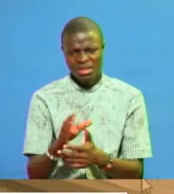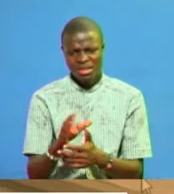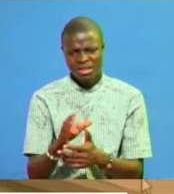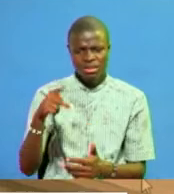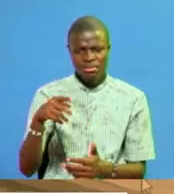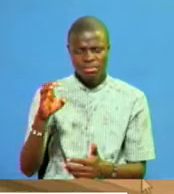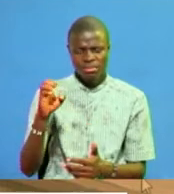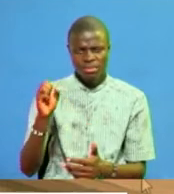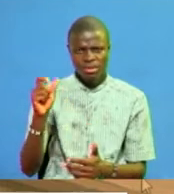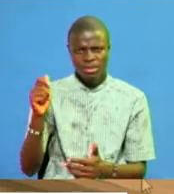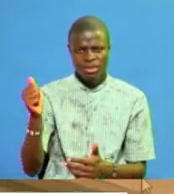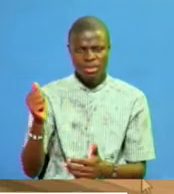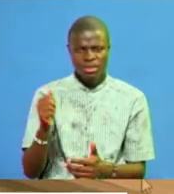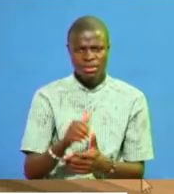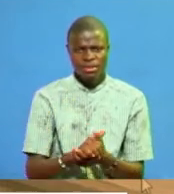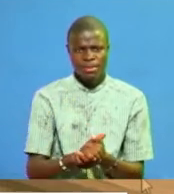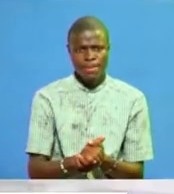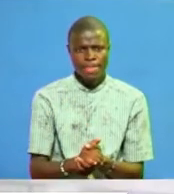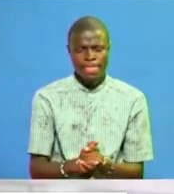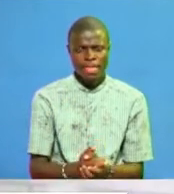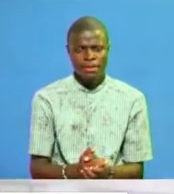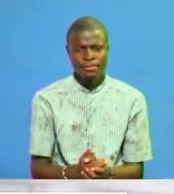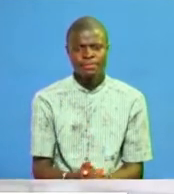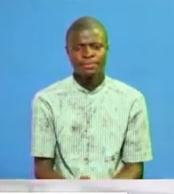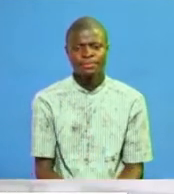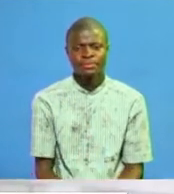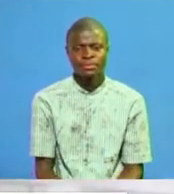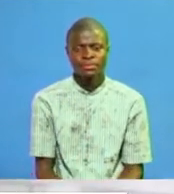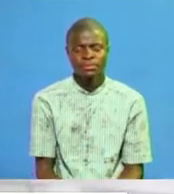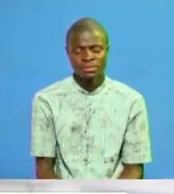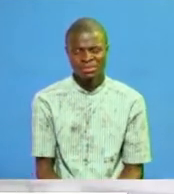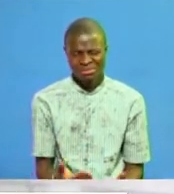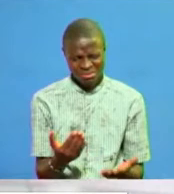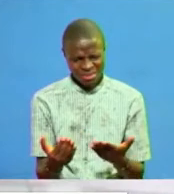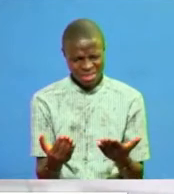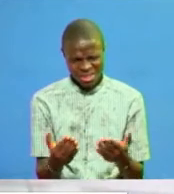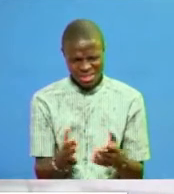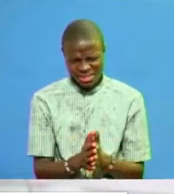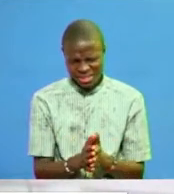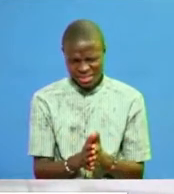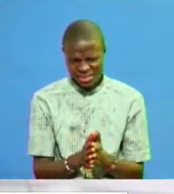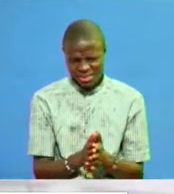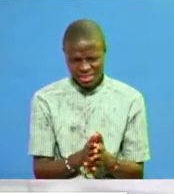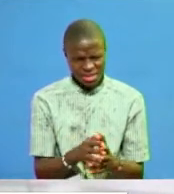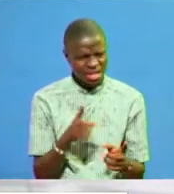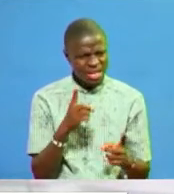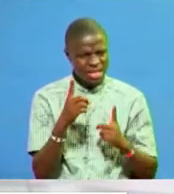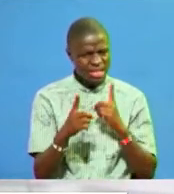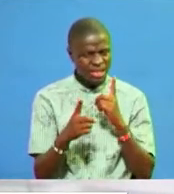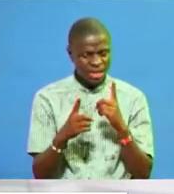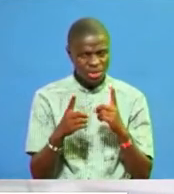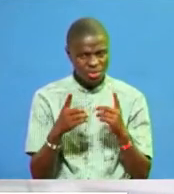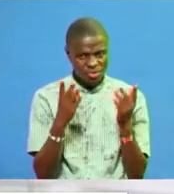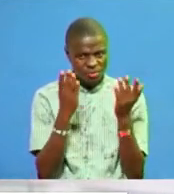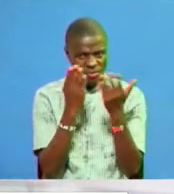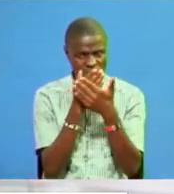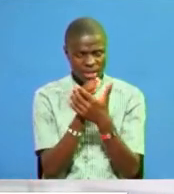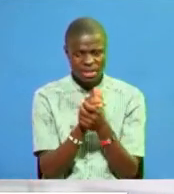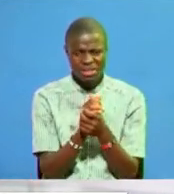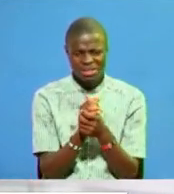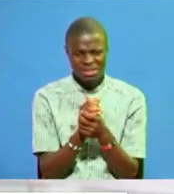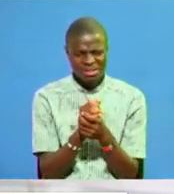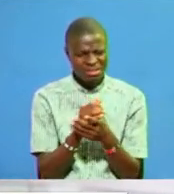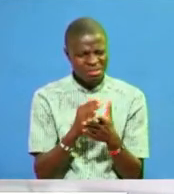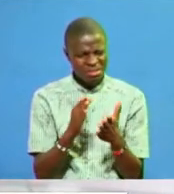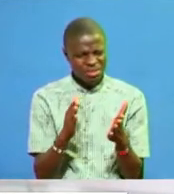capital market. Okay. Perfect. Now, let's just dive right into a discussion of the night. So briefly explain to us,